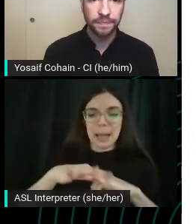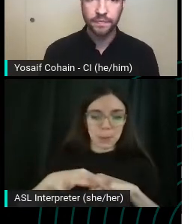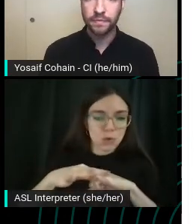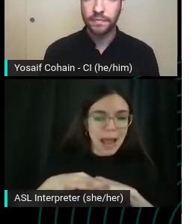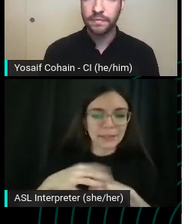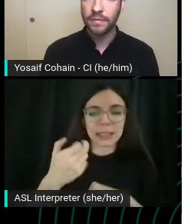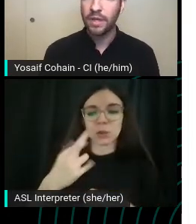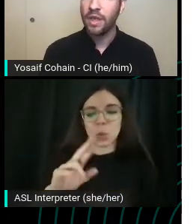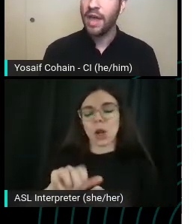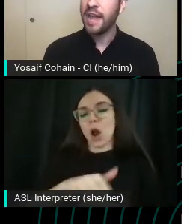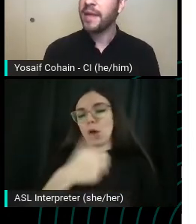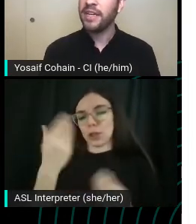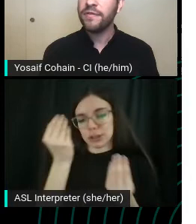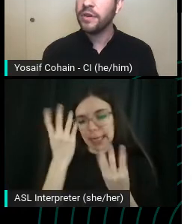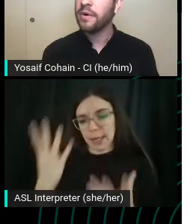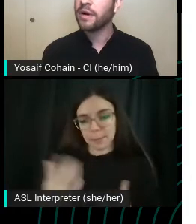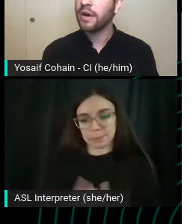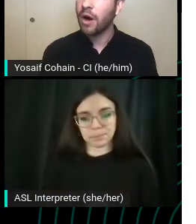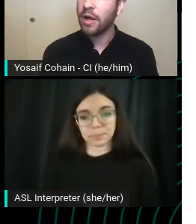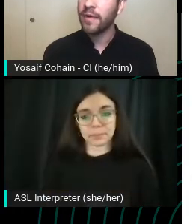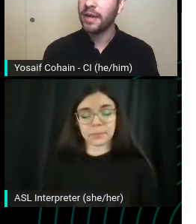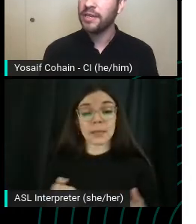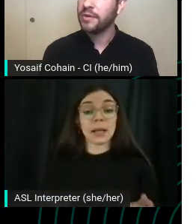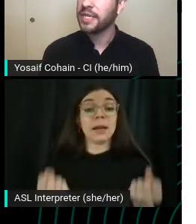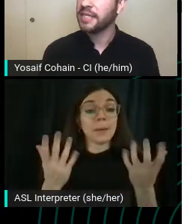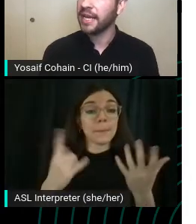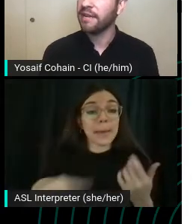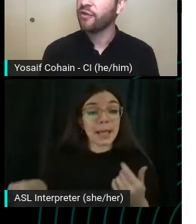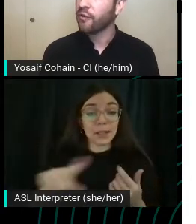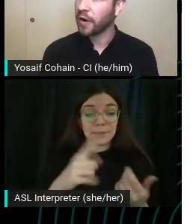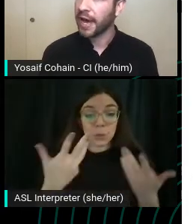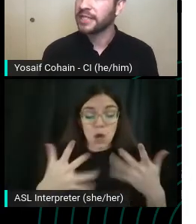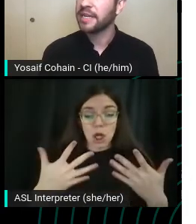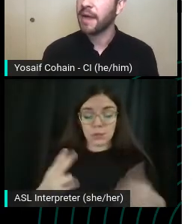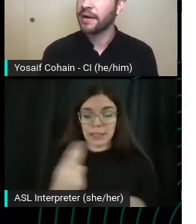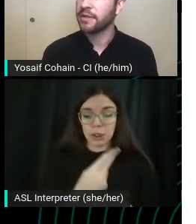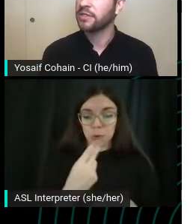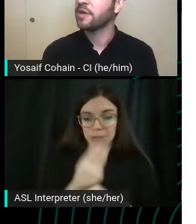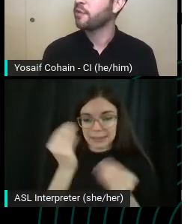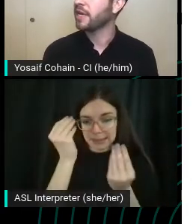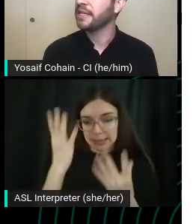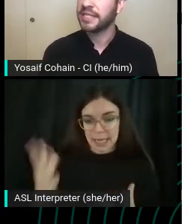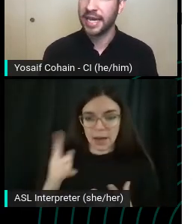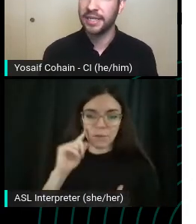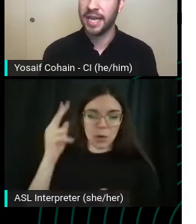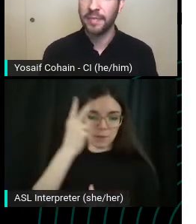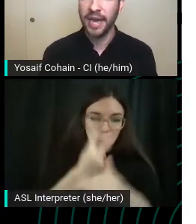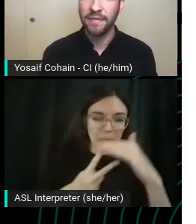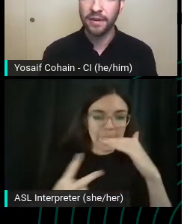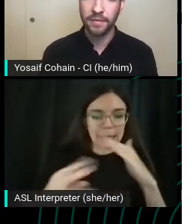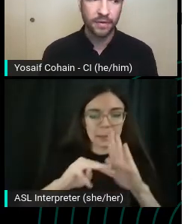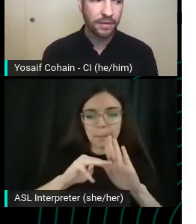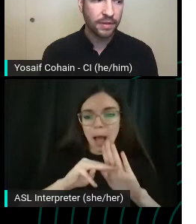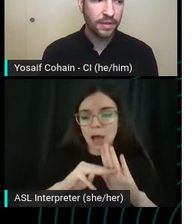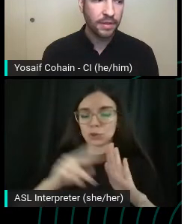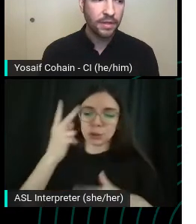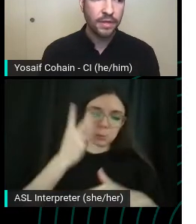data. And many of you are already using data for forecasts and models to predict sales and